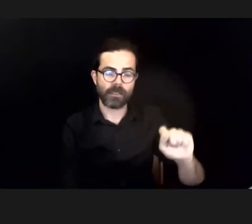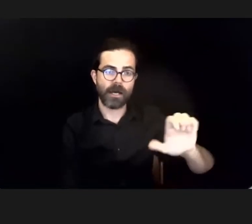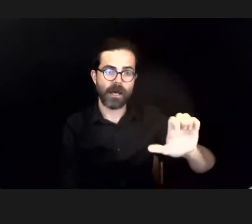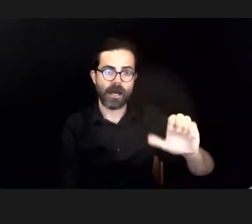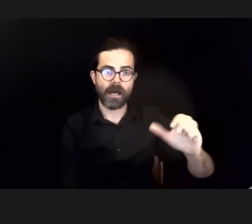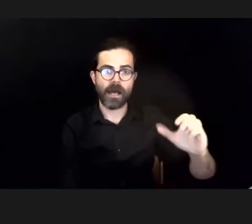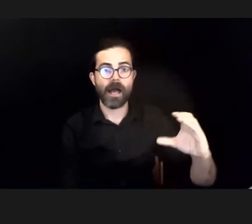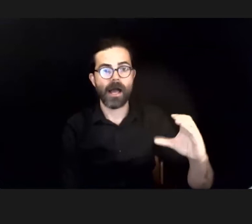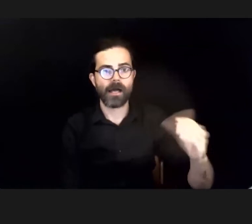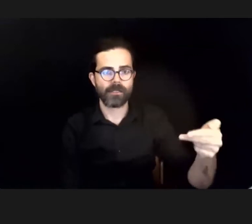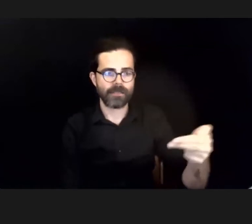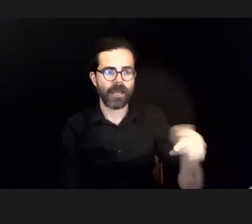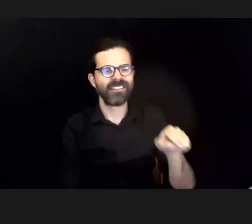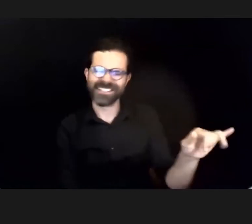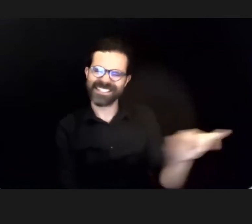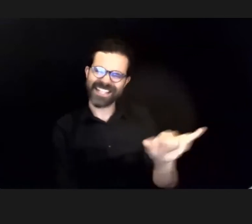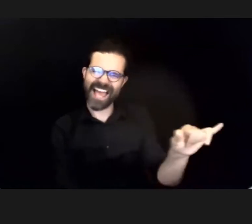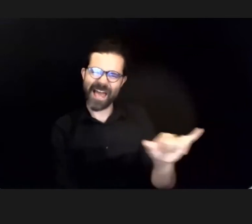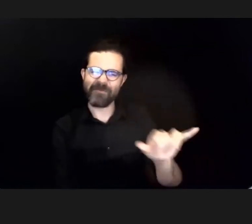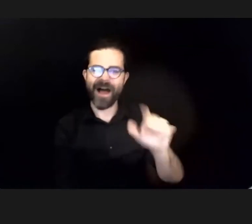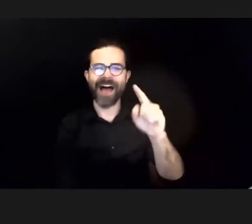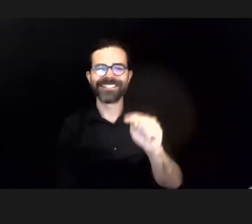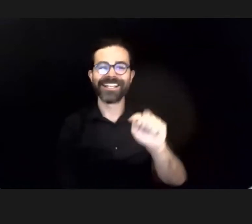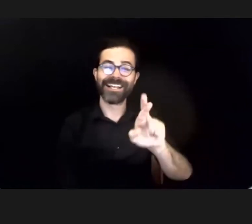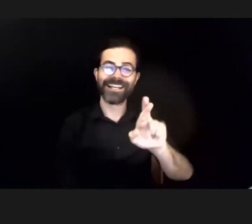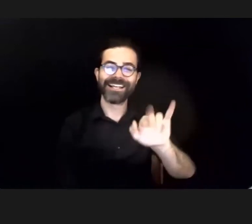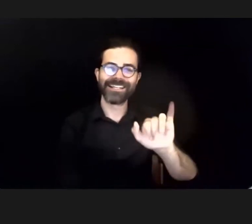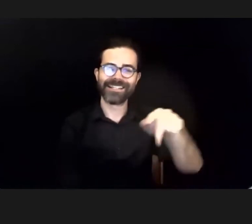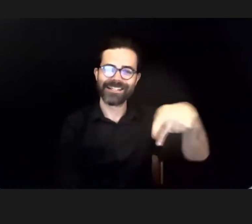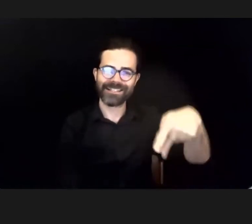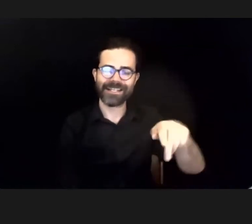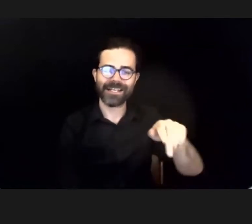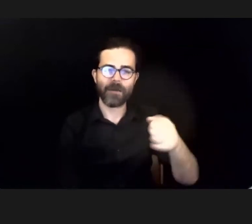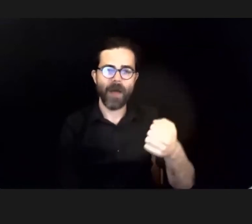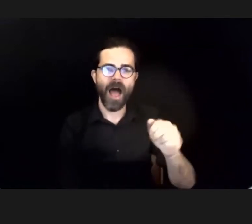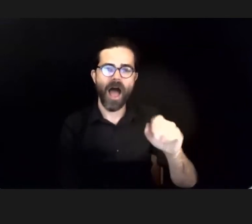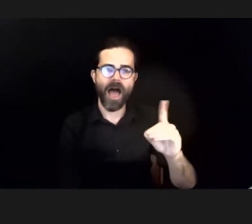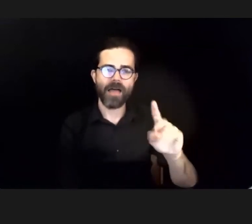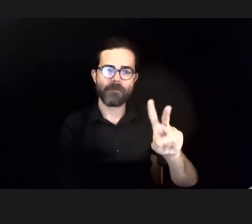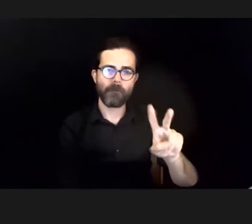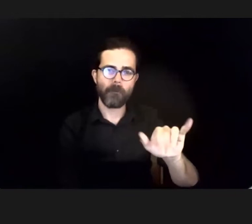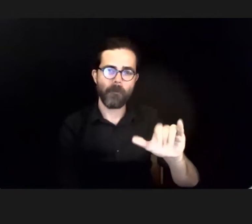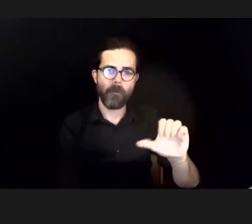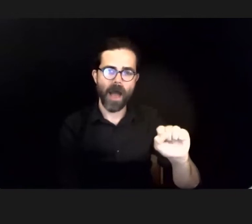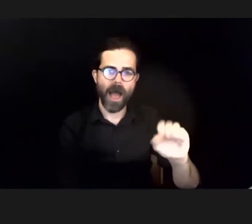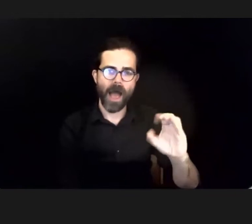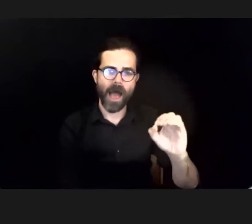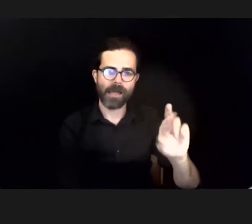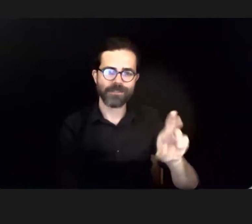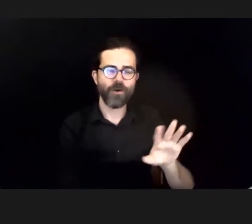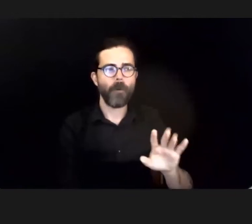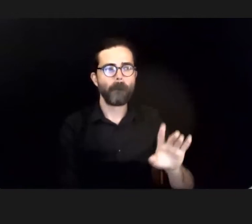where on one hand, our engineers technically validate if the product really